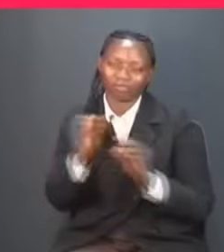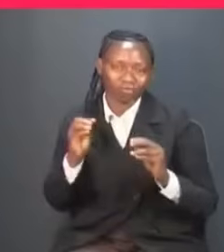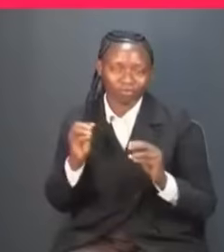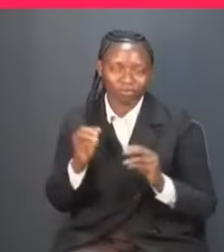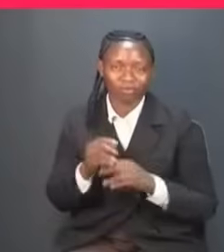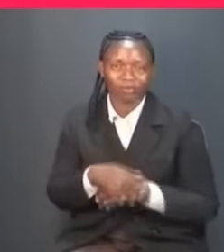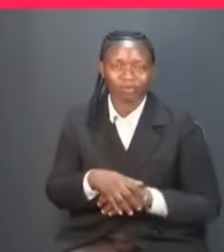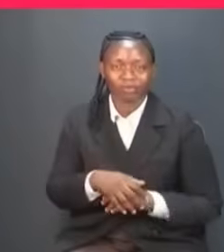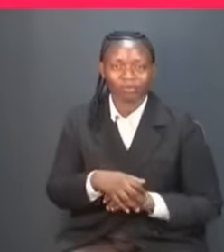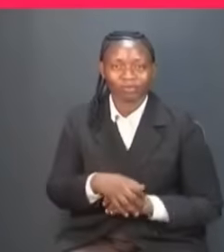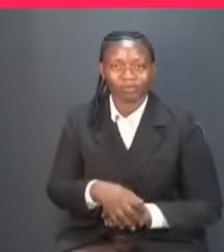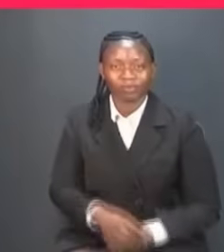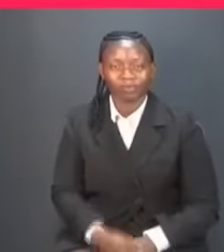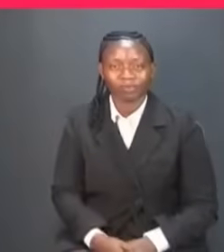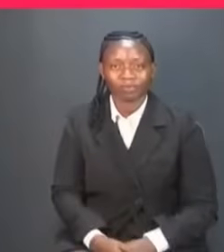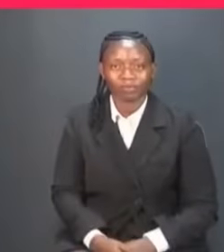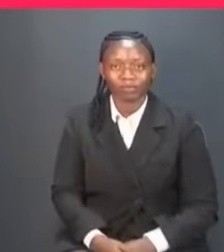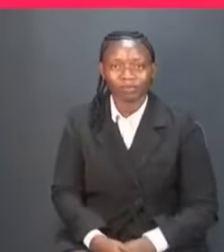Yes,